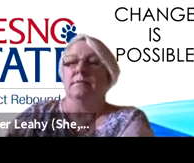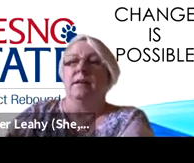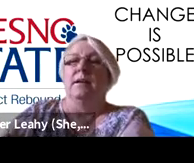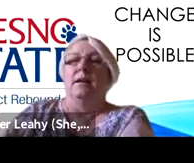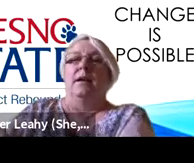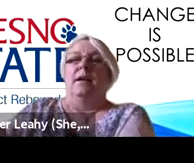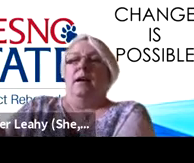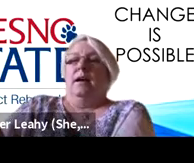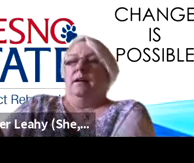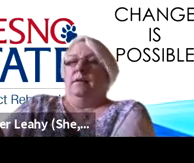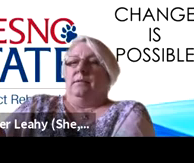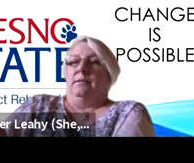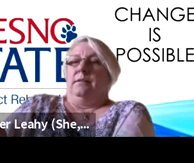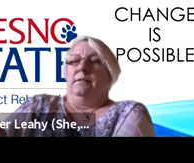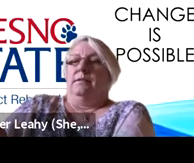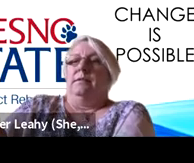slide.